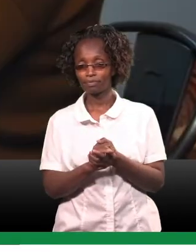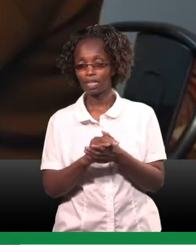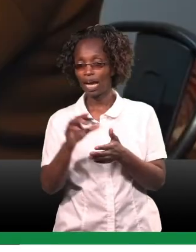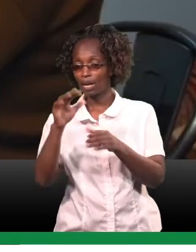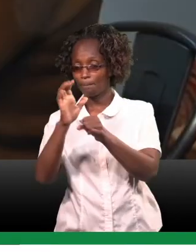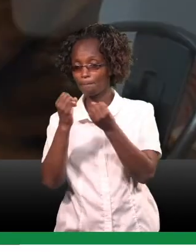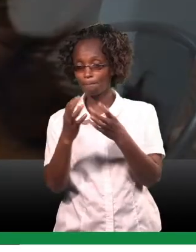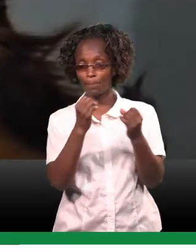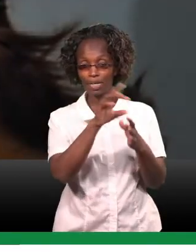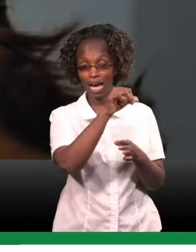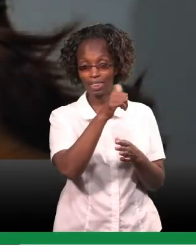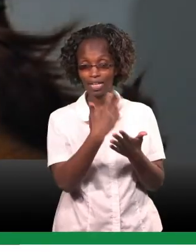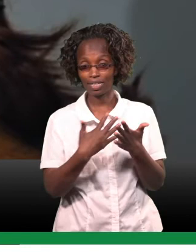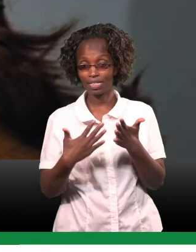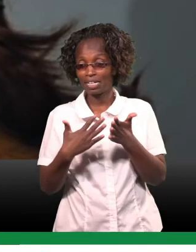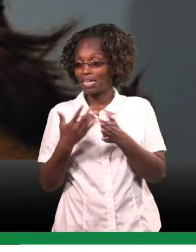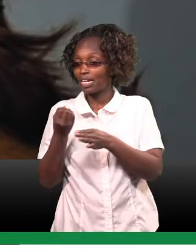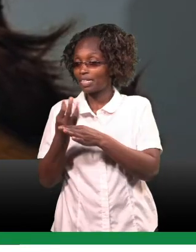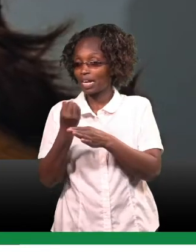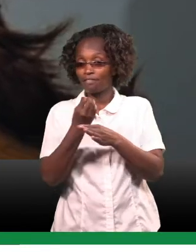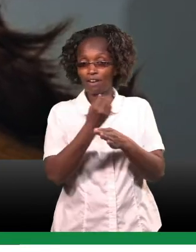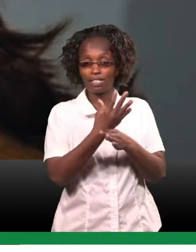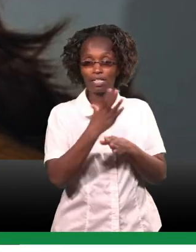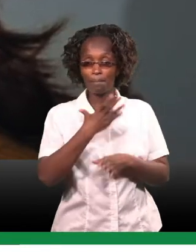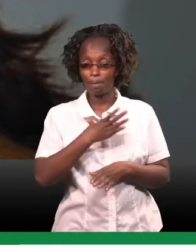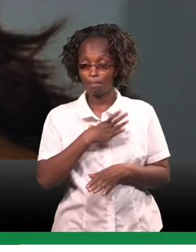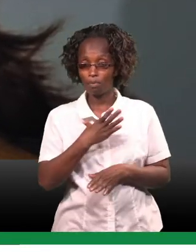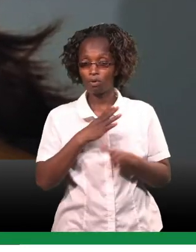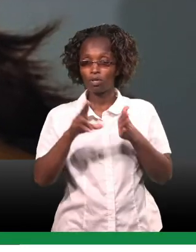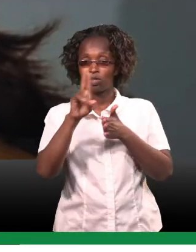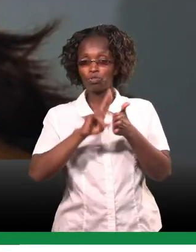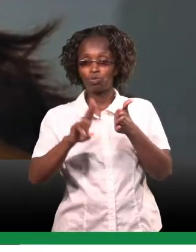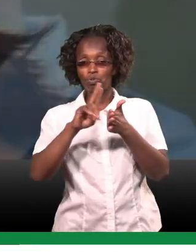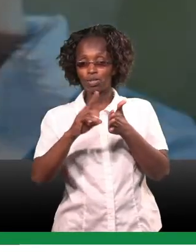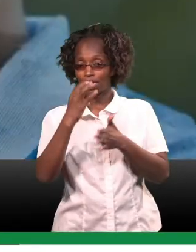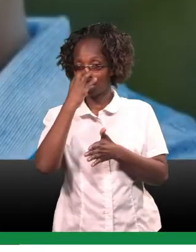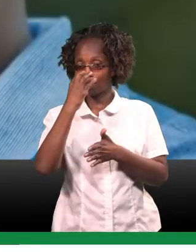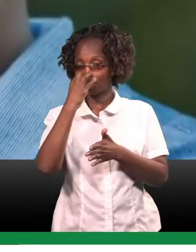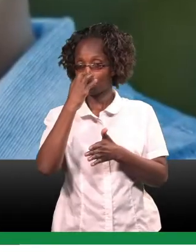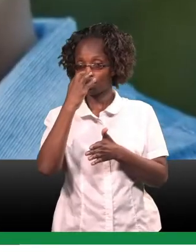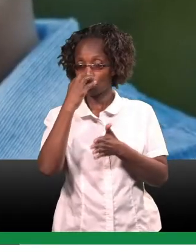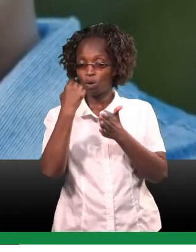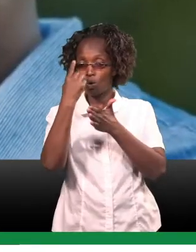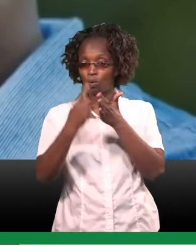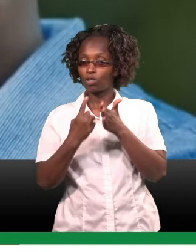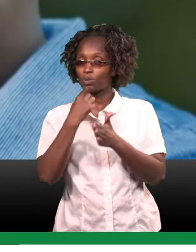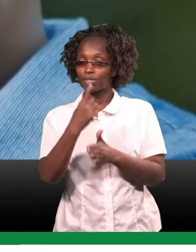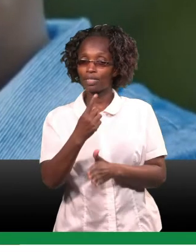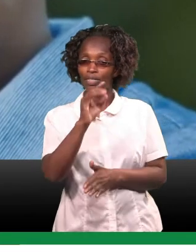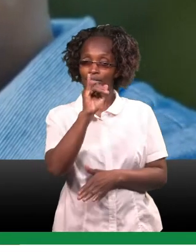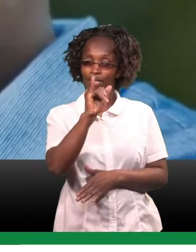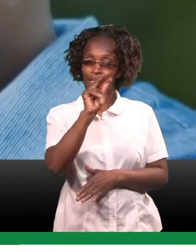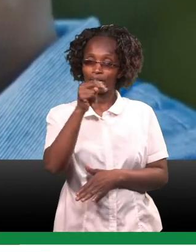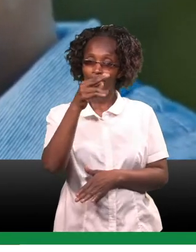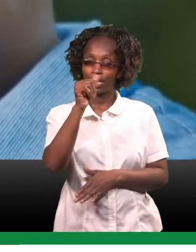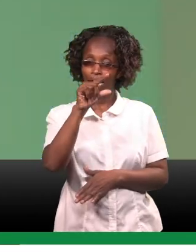So inashauriwa mwathiriwa kutumia kifaa cha kutoa pumzi, yaani inhaler. Lakini je,